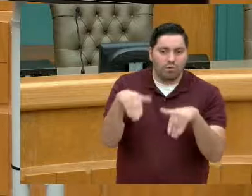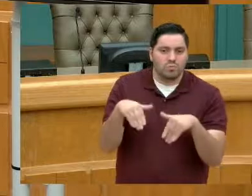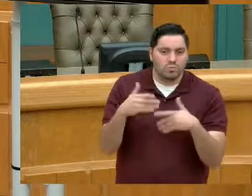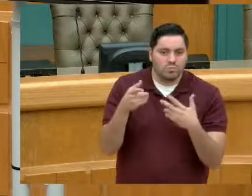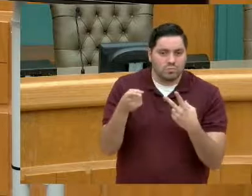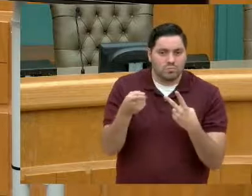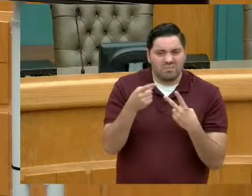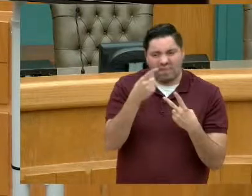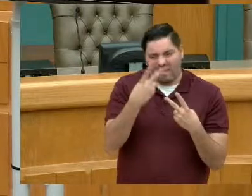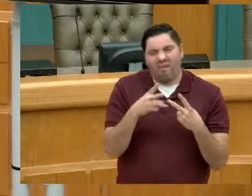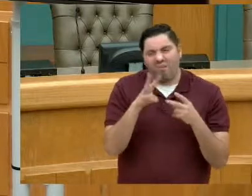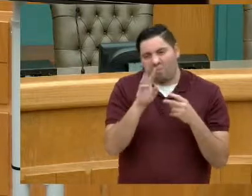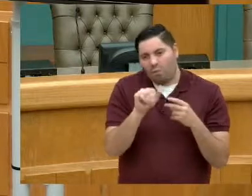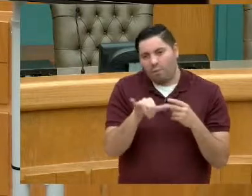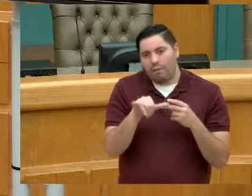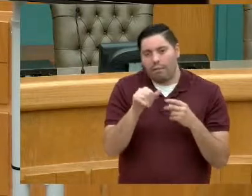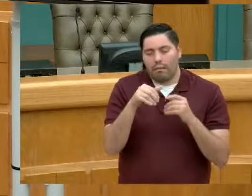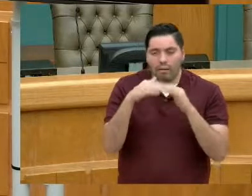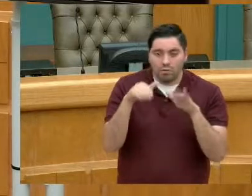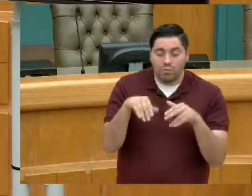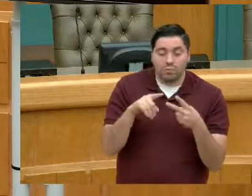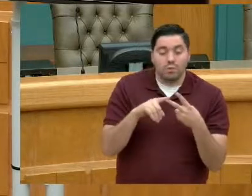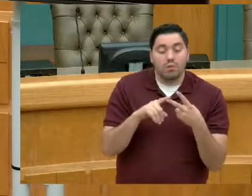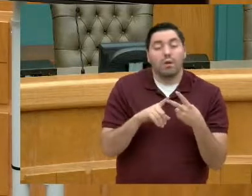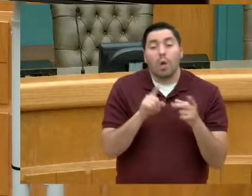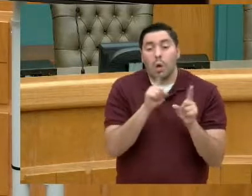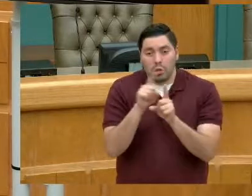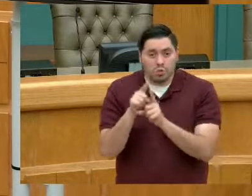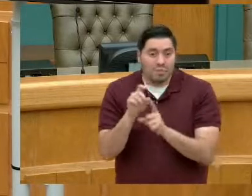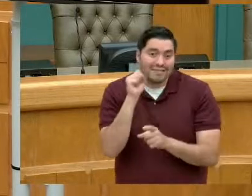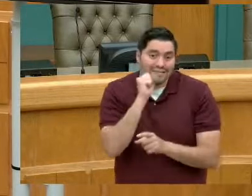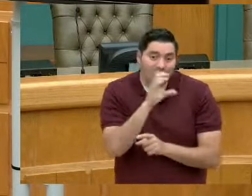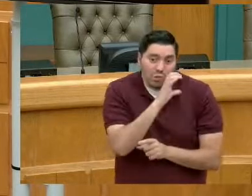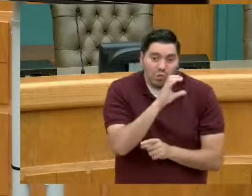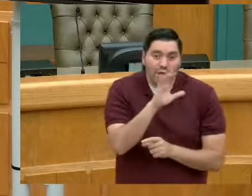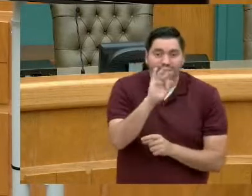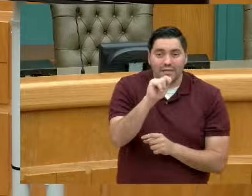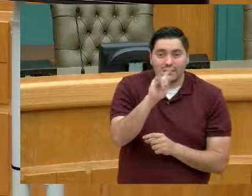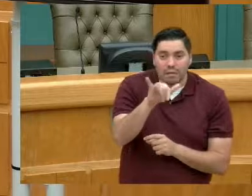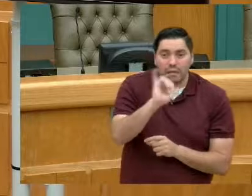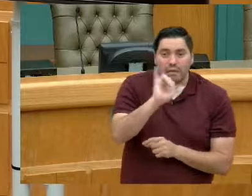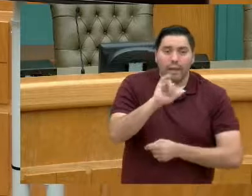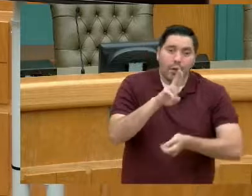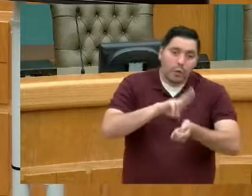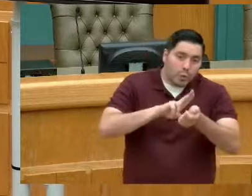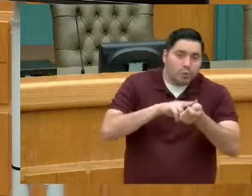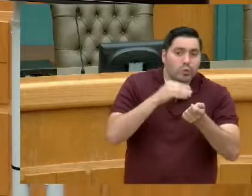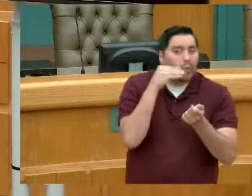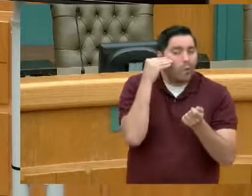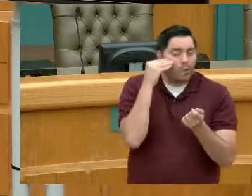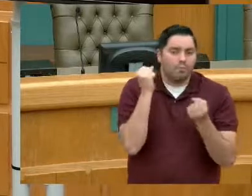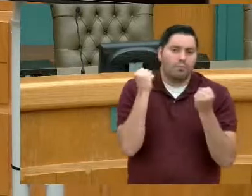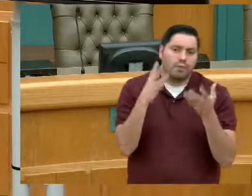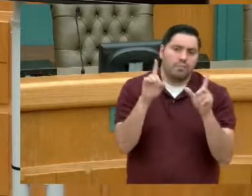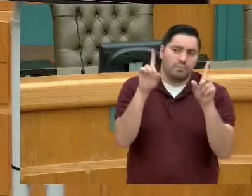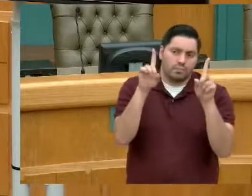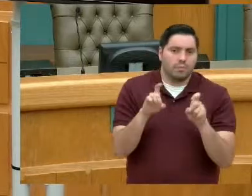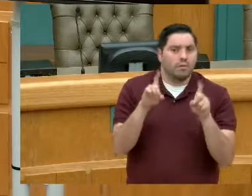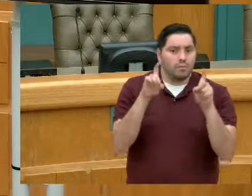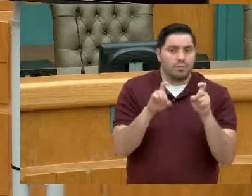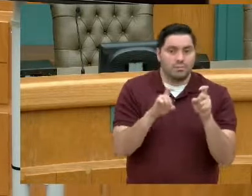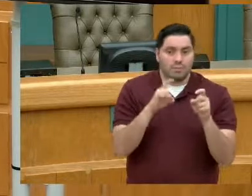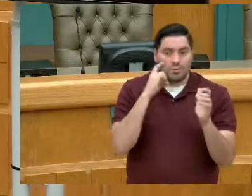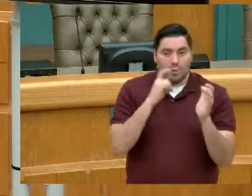facilities, and then also senior facilities, nursing homes and others. There was a lot of testing done there that caused the